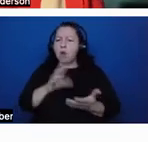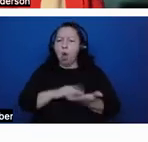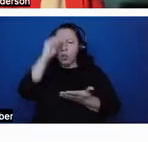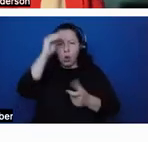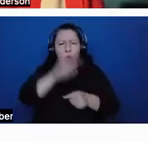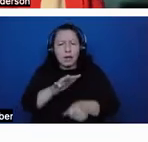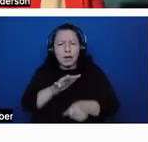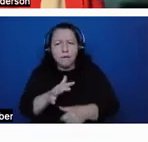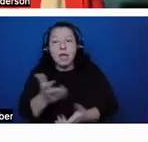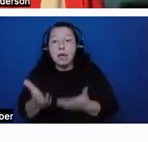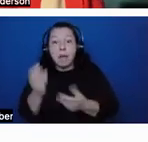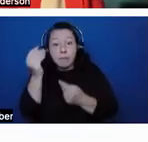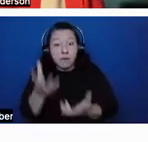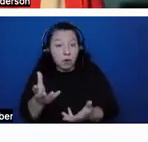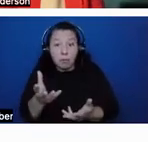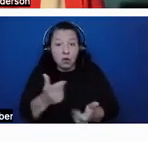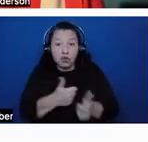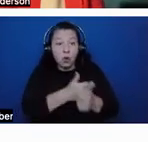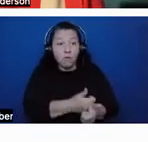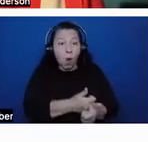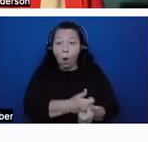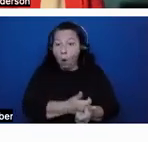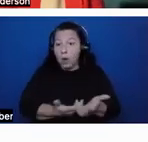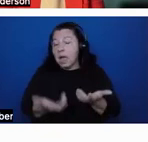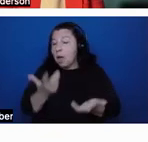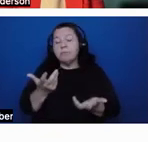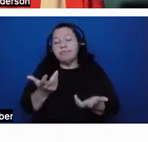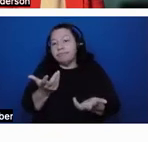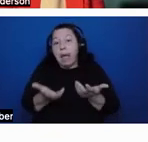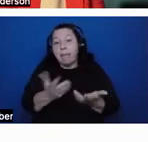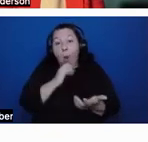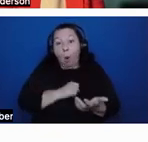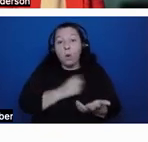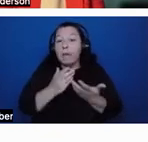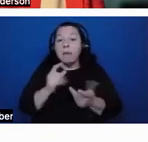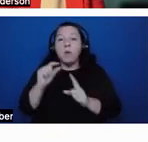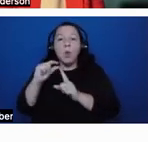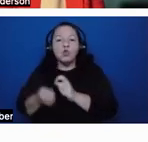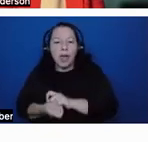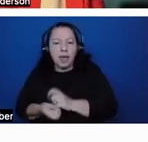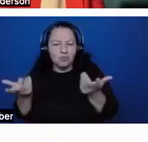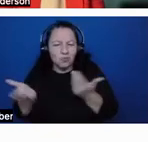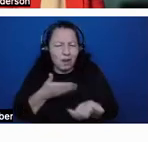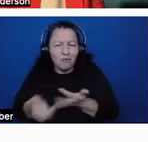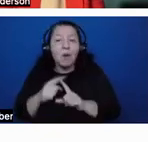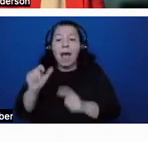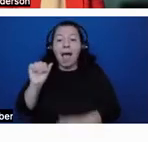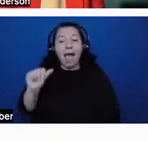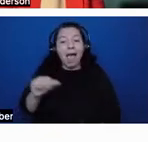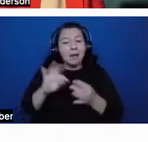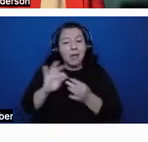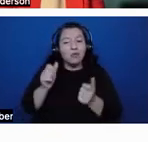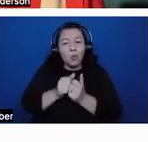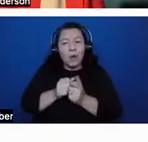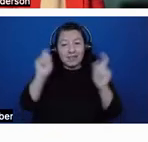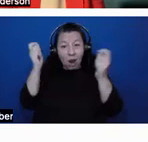off of is also something that, you know, maybe the words have changed around certain things, right? You know, But as Anna was talking about, with the ceremonies, like sometimes